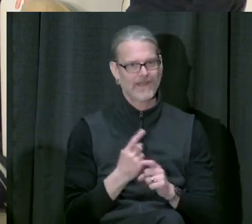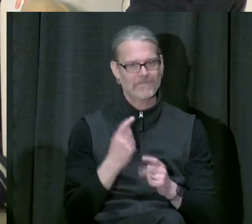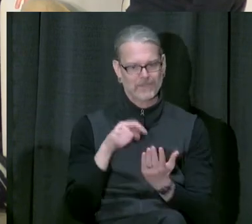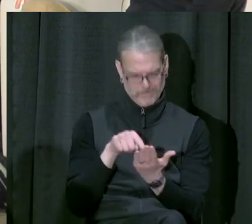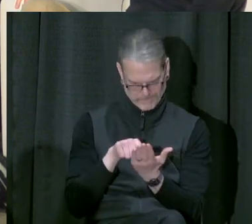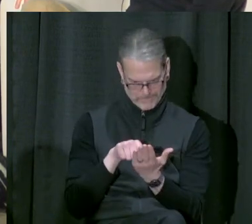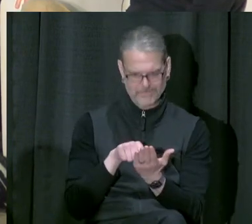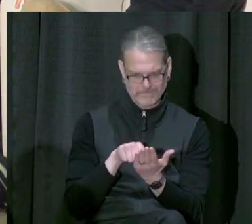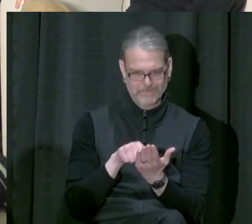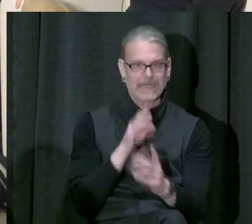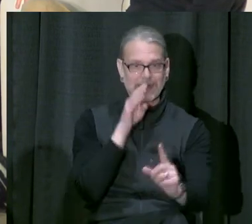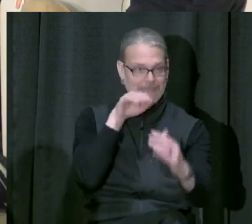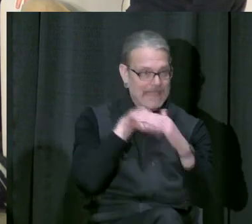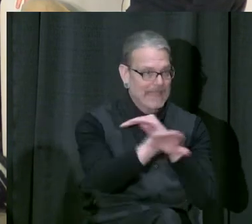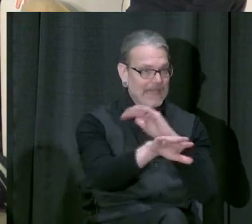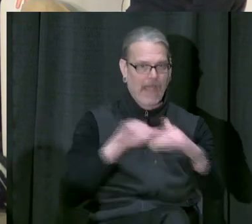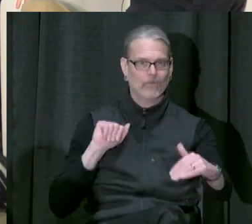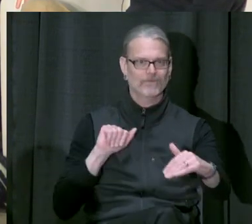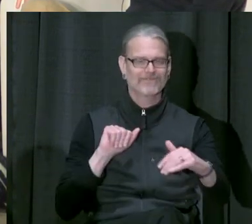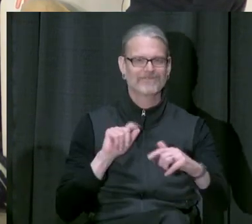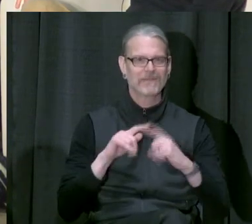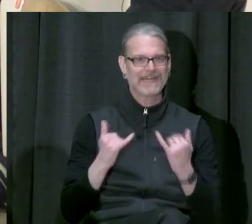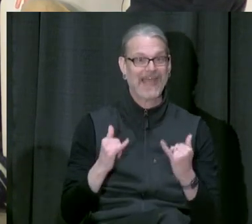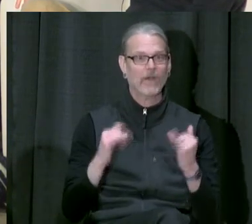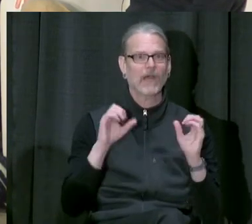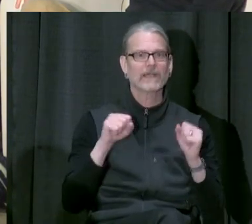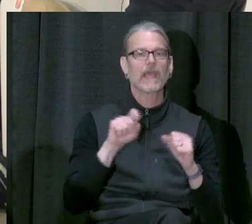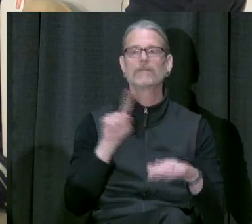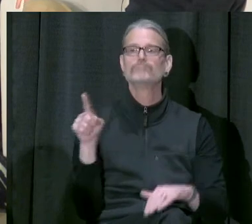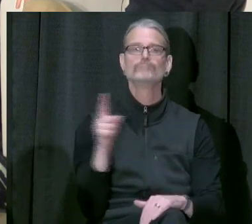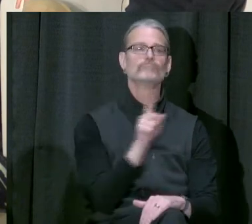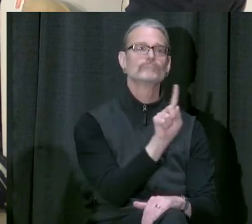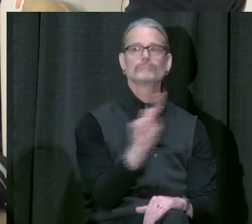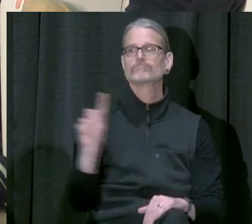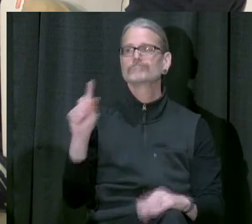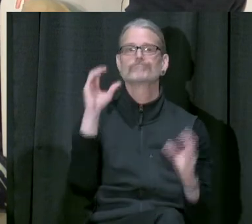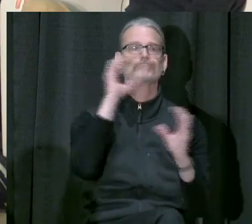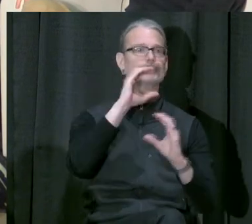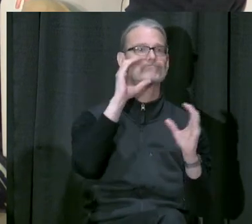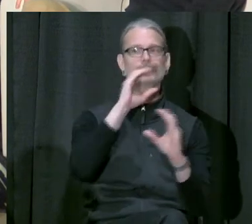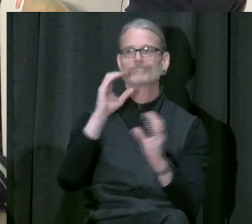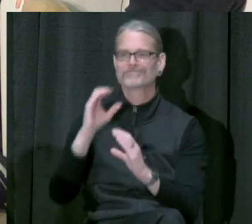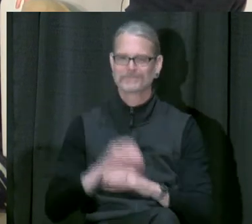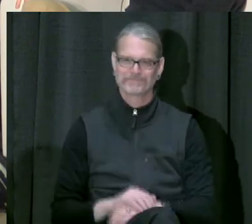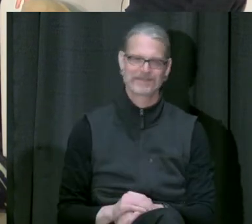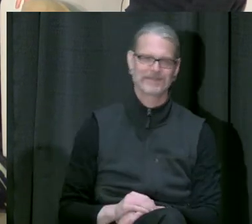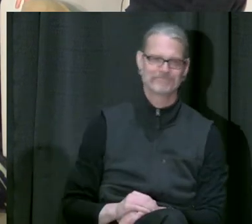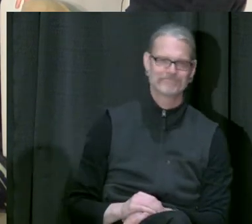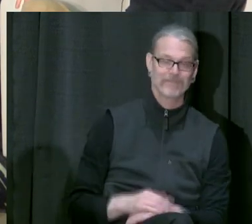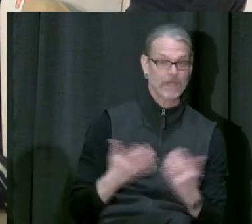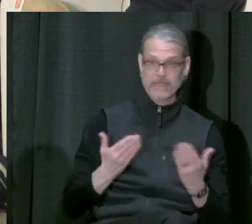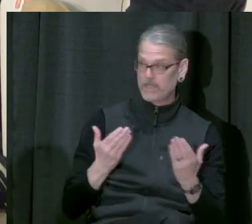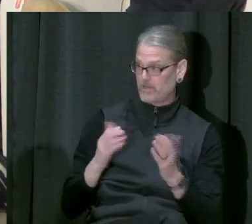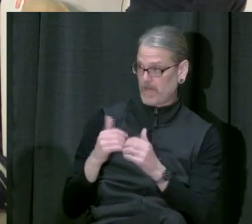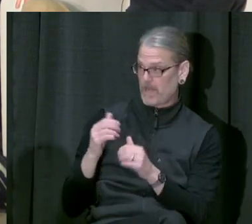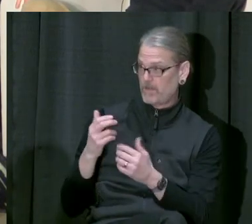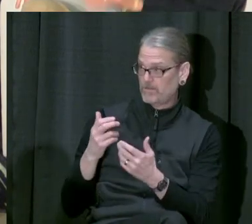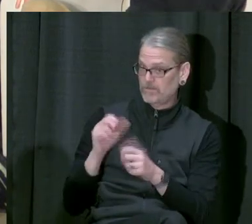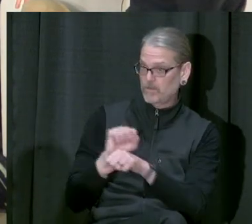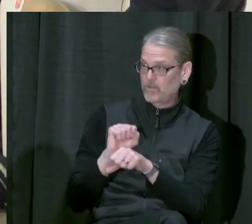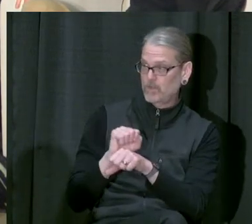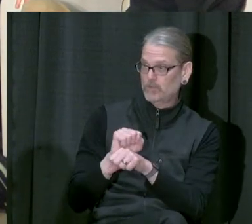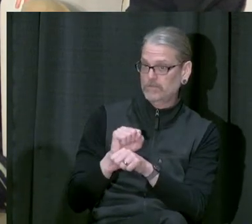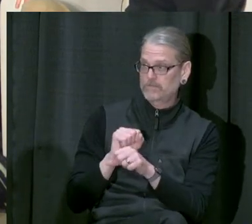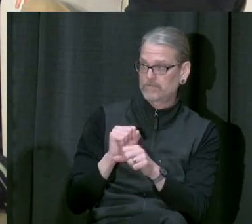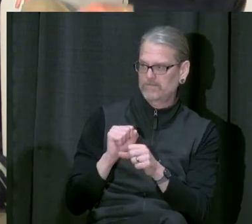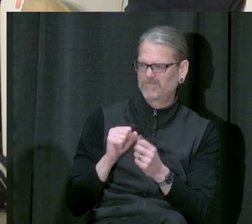Absolutely. So tell us a little bit about the technology and how it works. It's here at the Marriott, and we'll get into that in a minute as well. But just in general terms, how does the technology